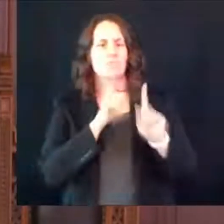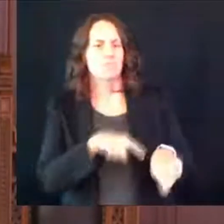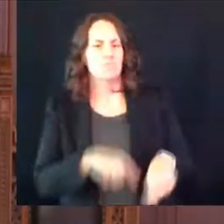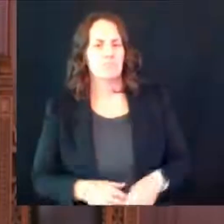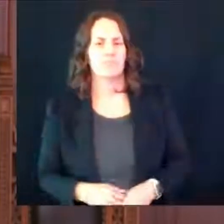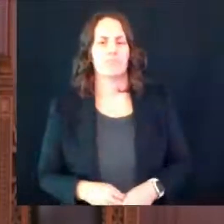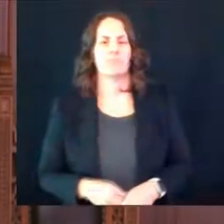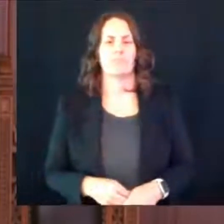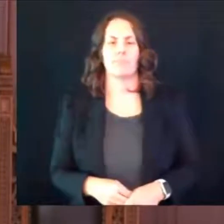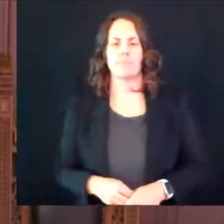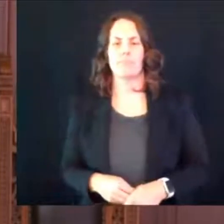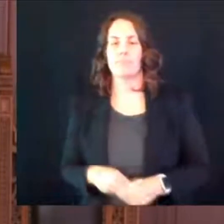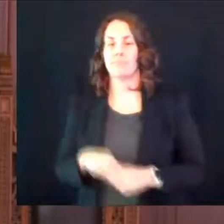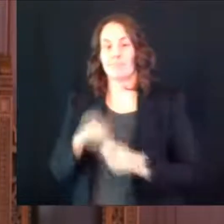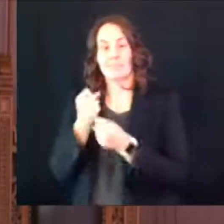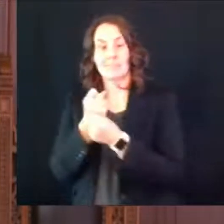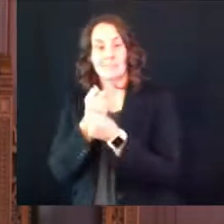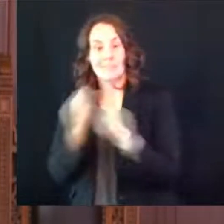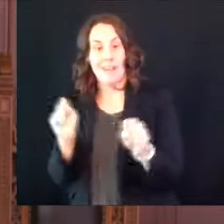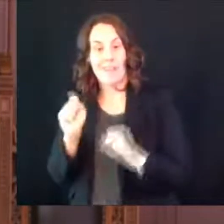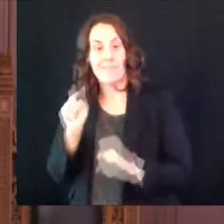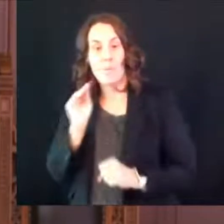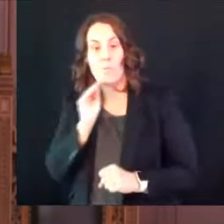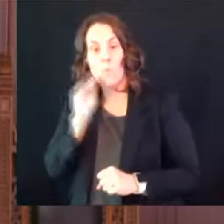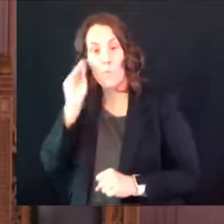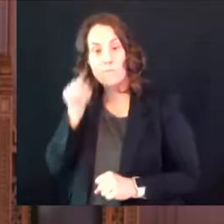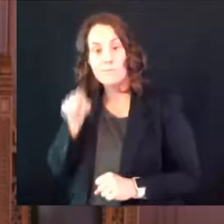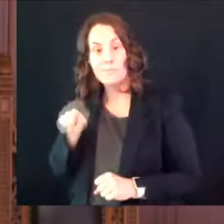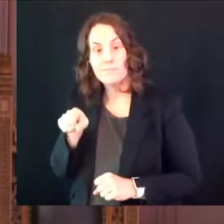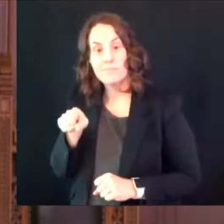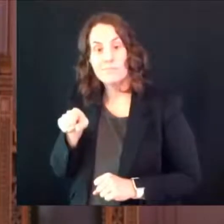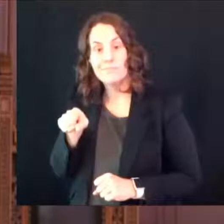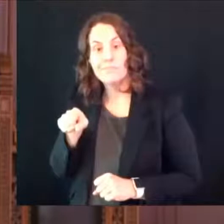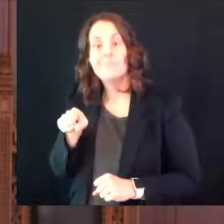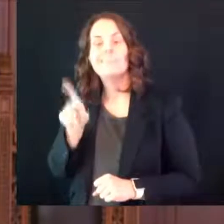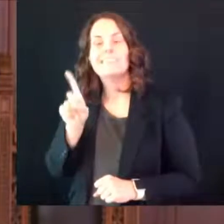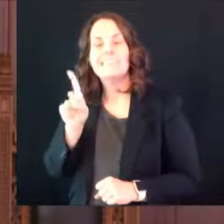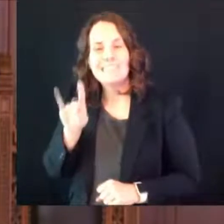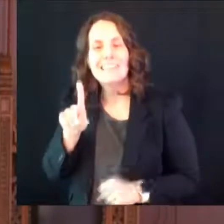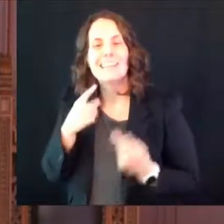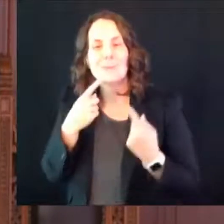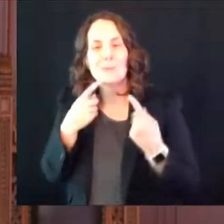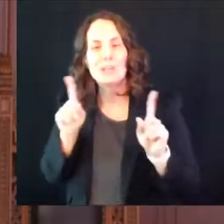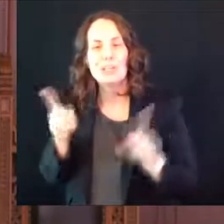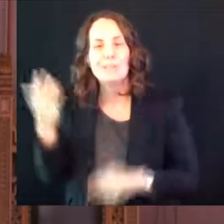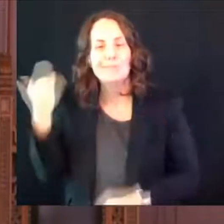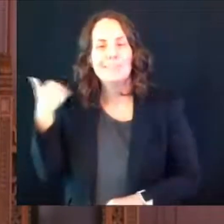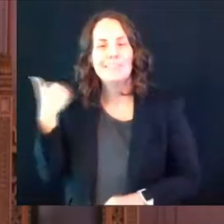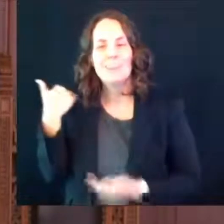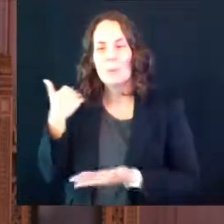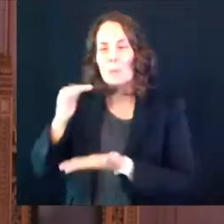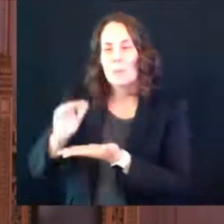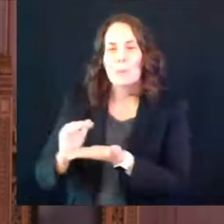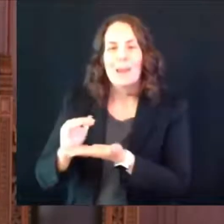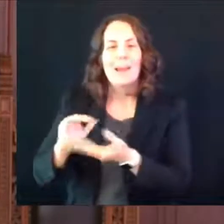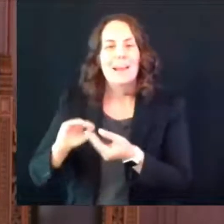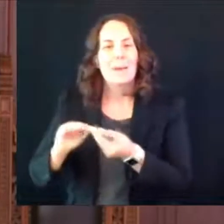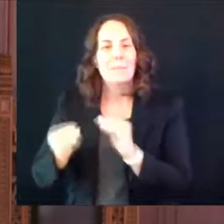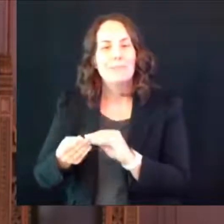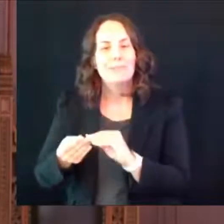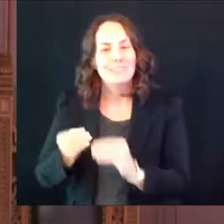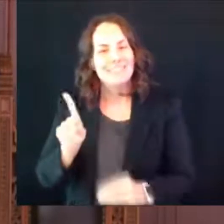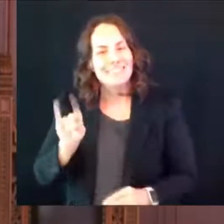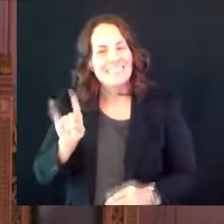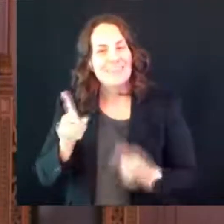helped create a situation where people were staying safer at home and not spreading the disease, and so we had good results from